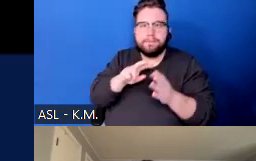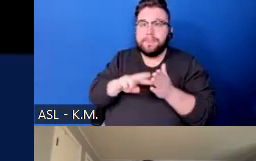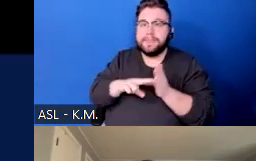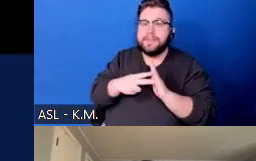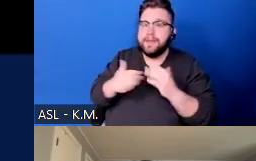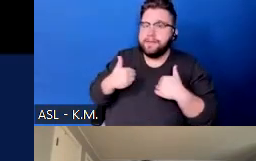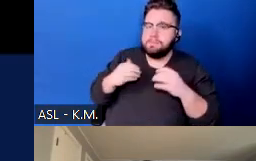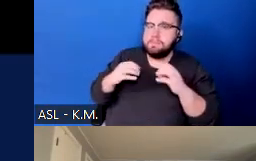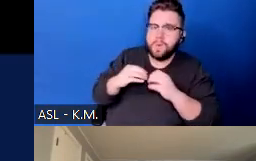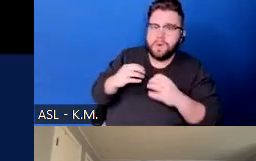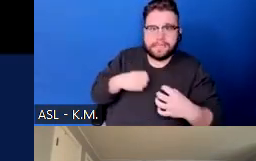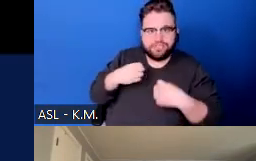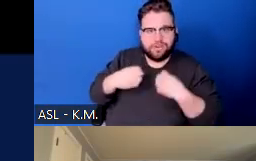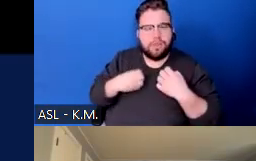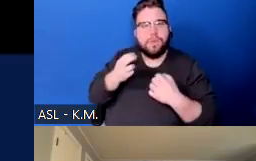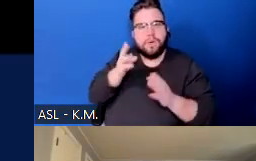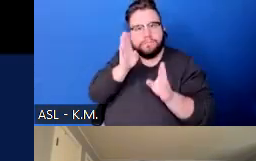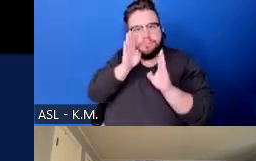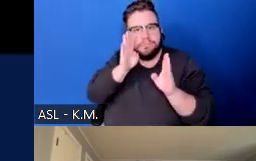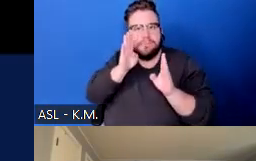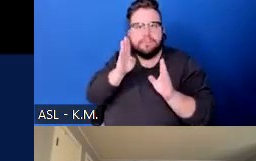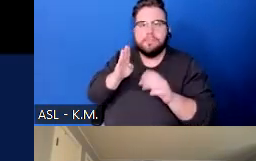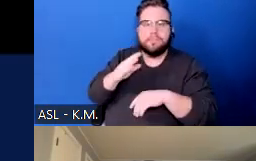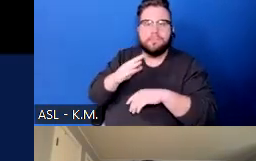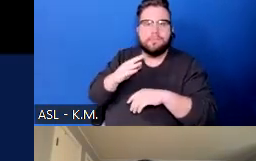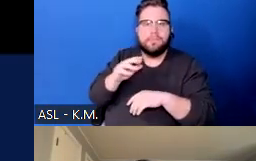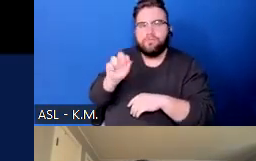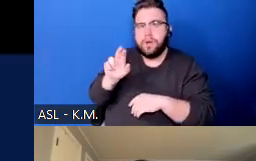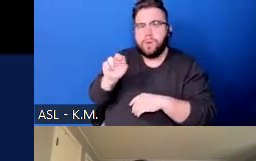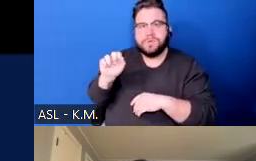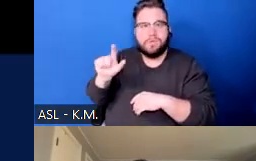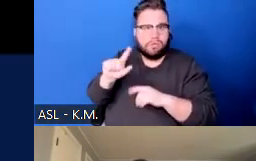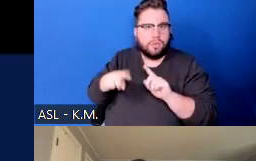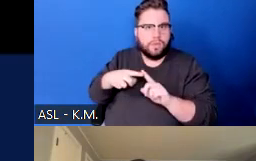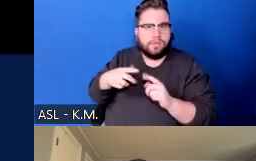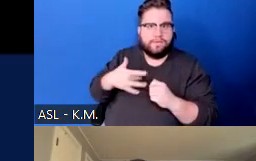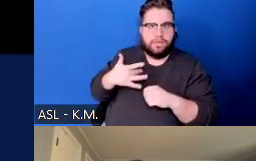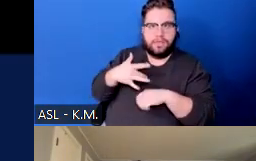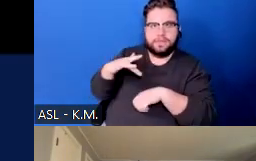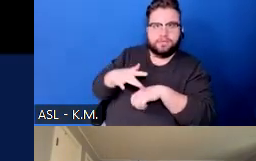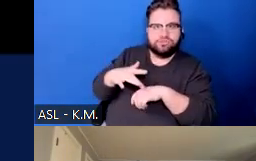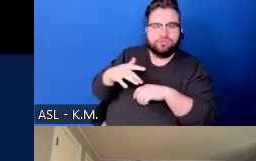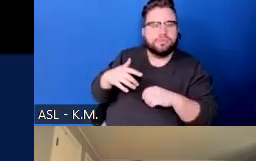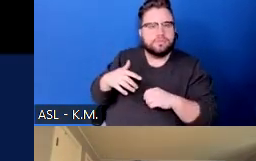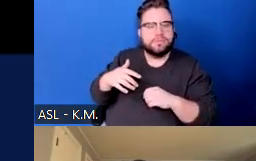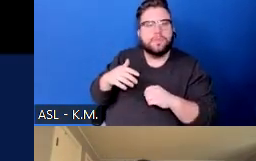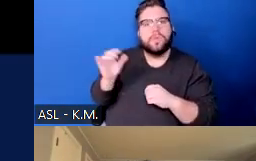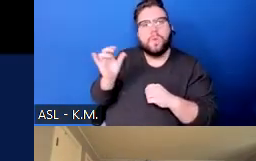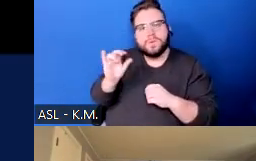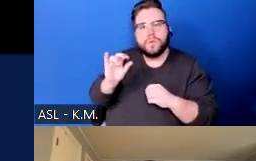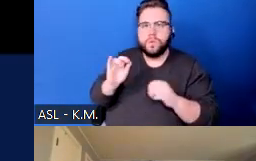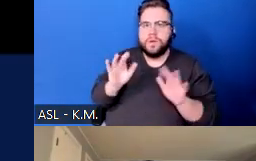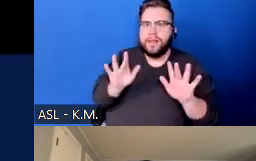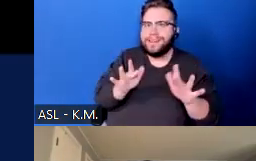arousal when being touched. Another study found that autism might involve a bigger response to light touch,